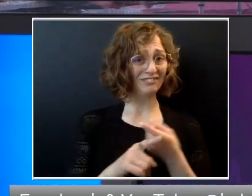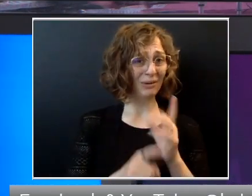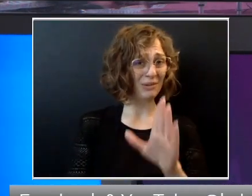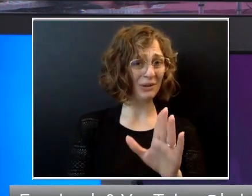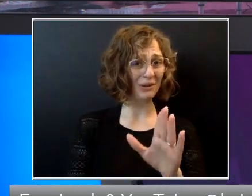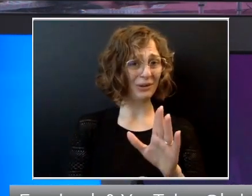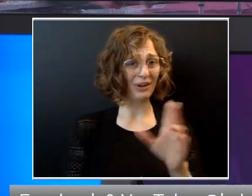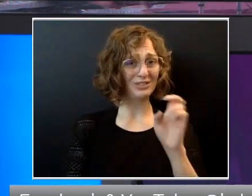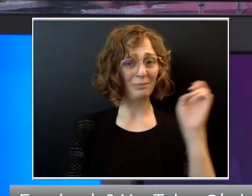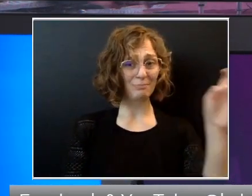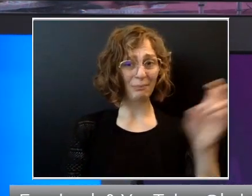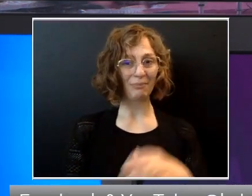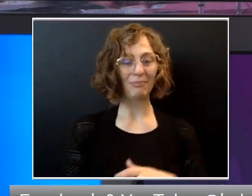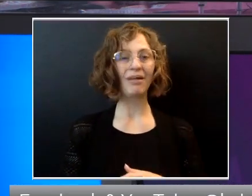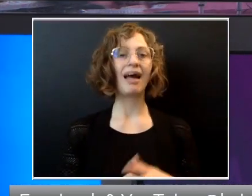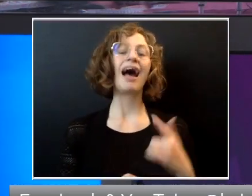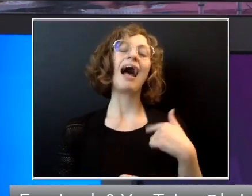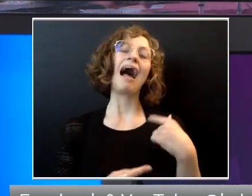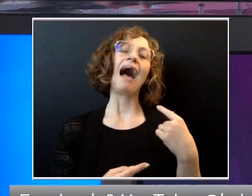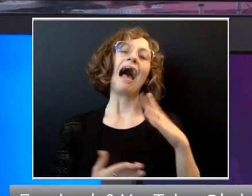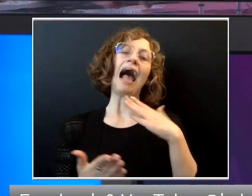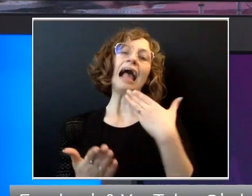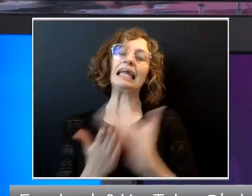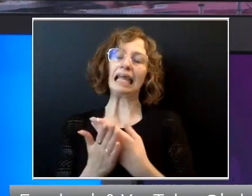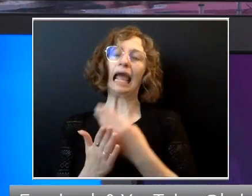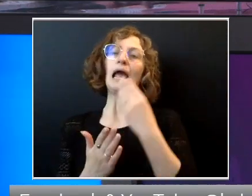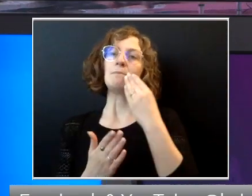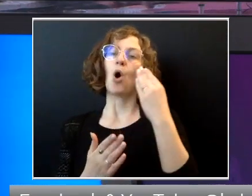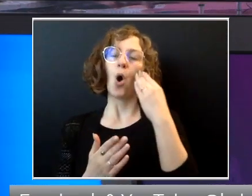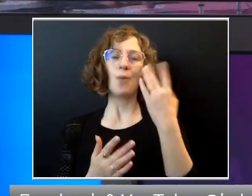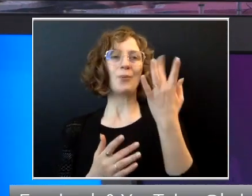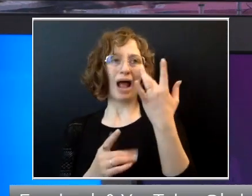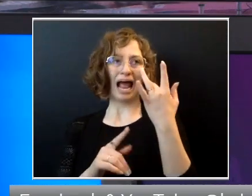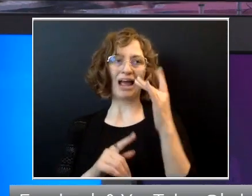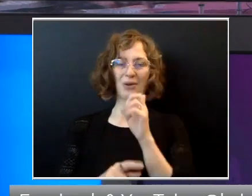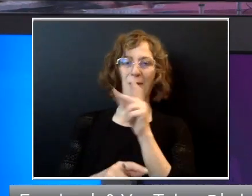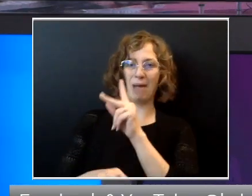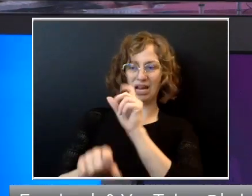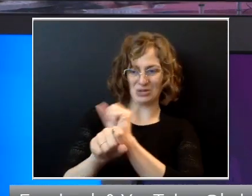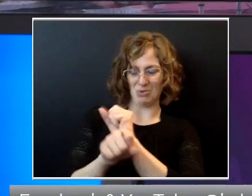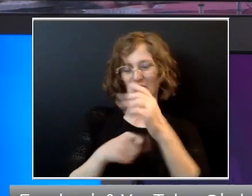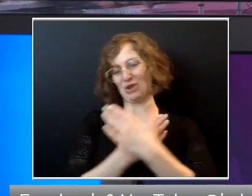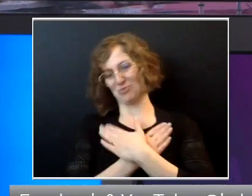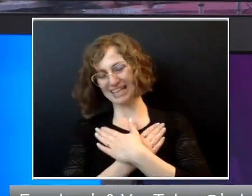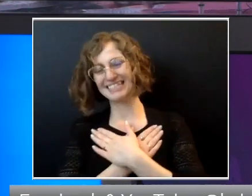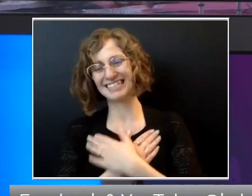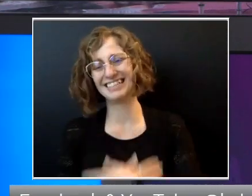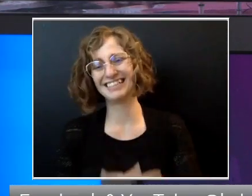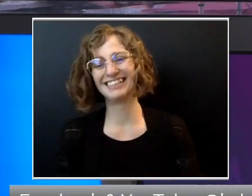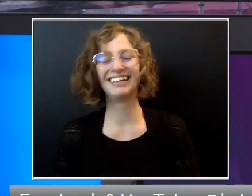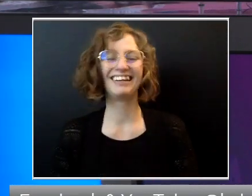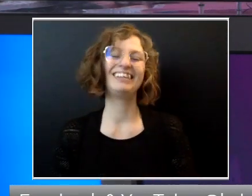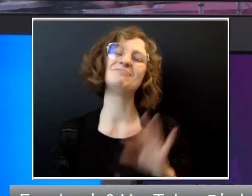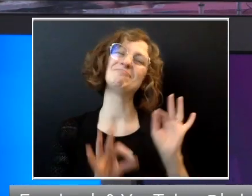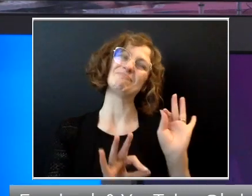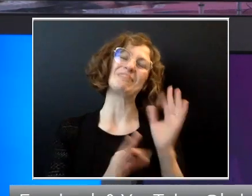to go back to work and rest. Exactly. That's a good way of putting it. Well, thank you for sharing those photos. And